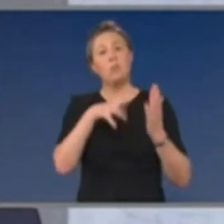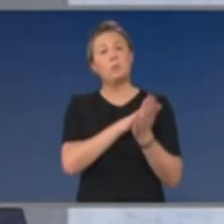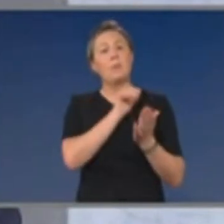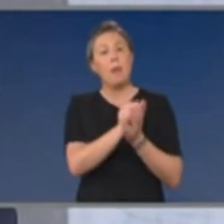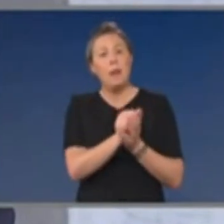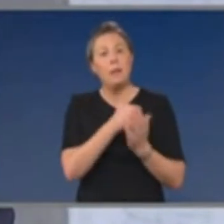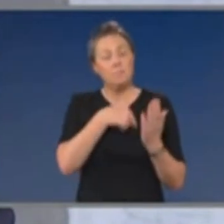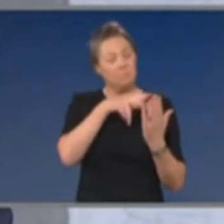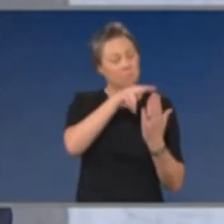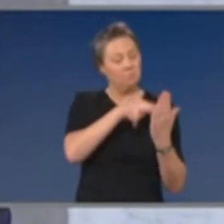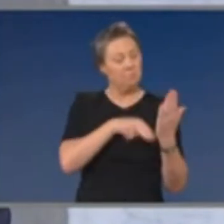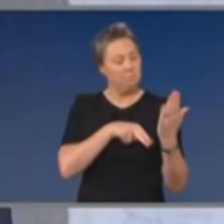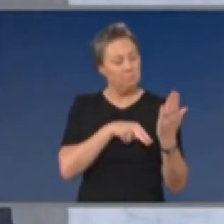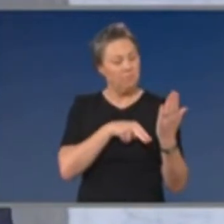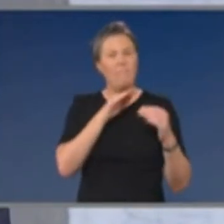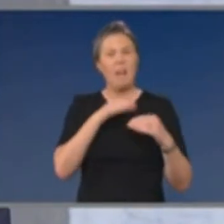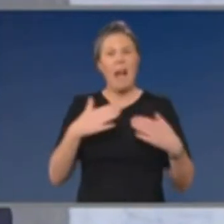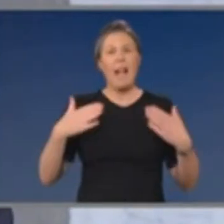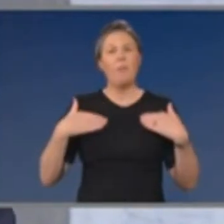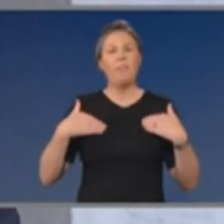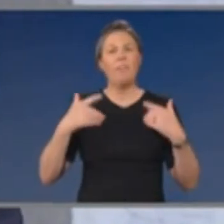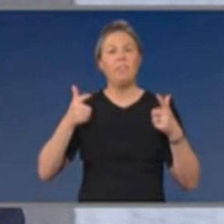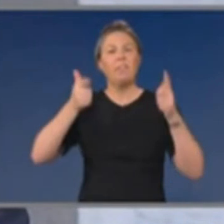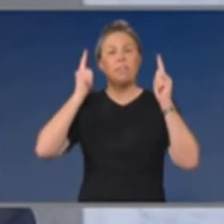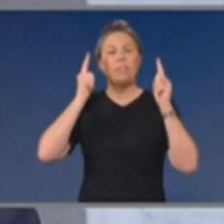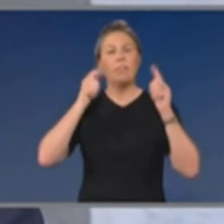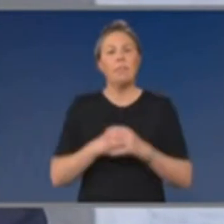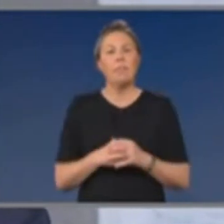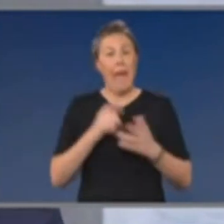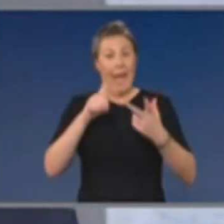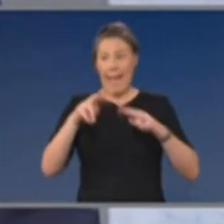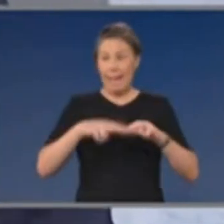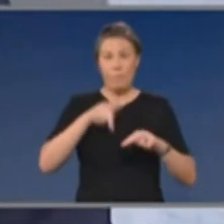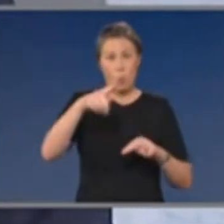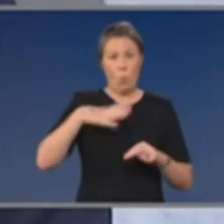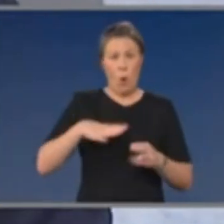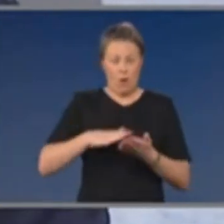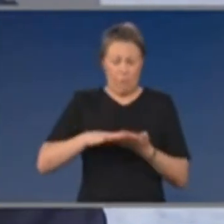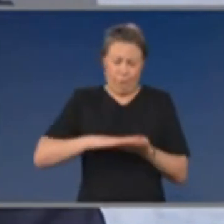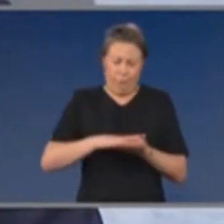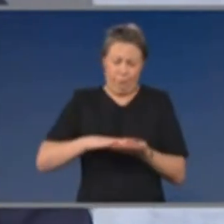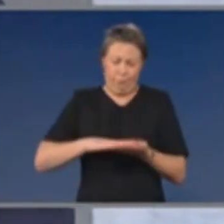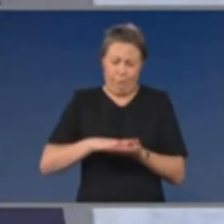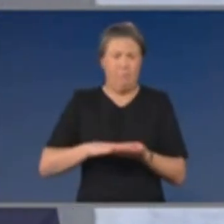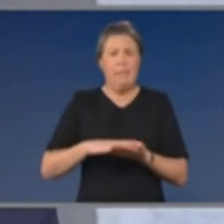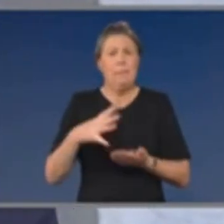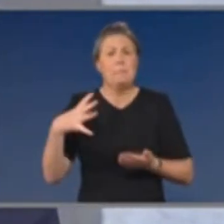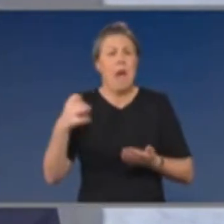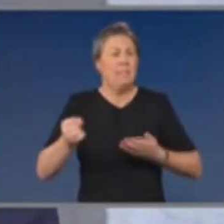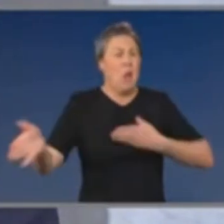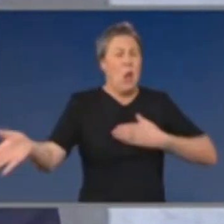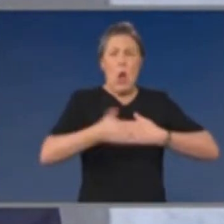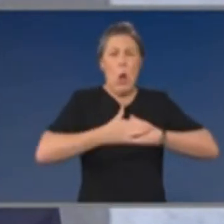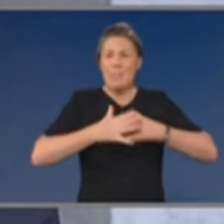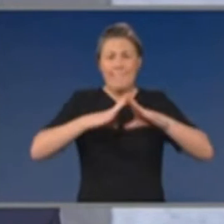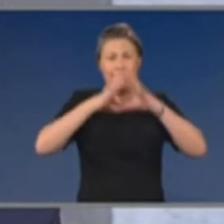well. If you're looking at an eradication strategy, not just the economic impacts, and let's note that those countries have